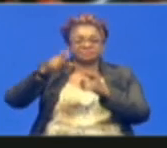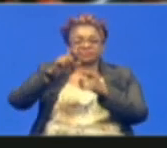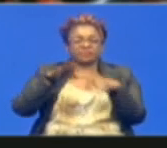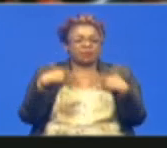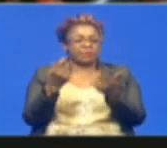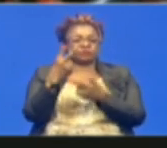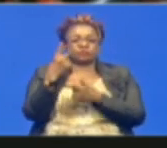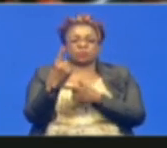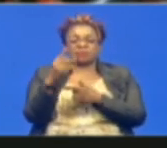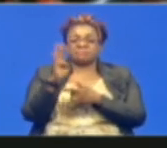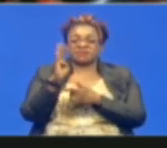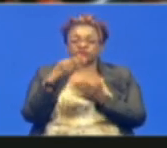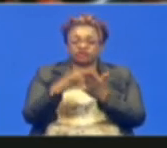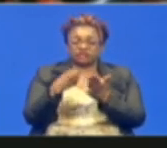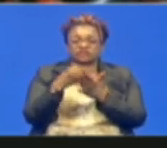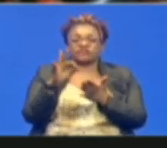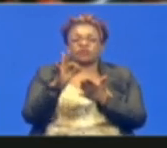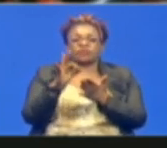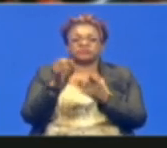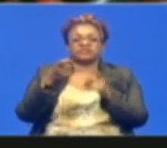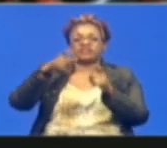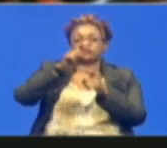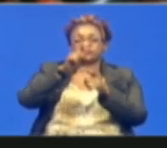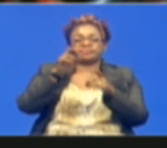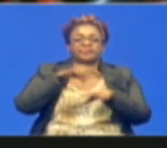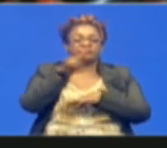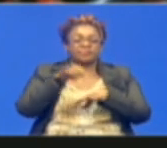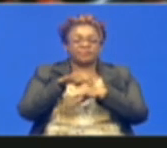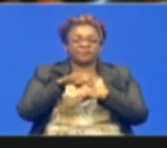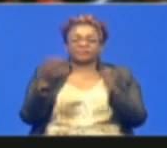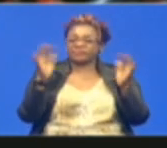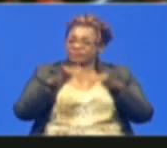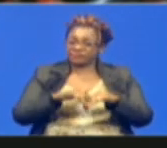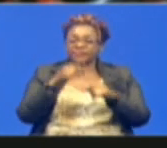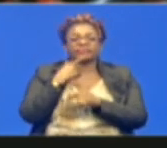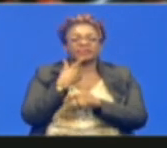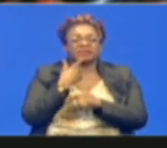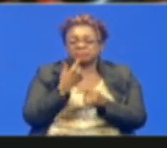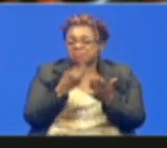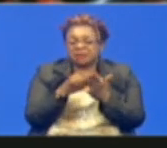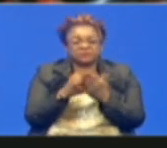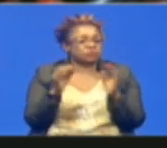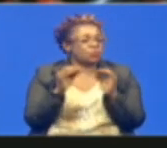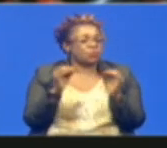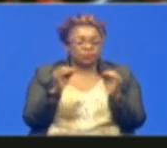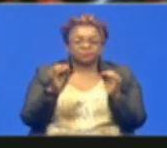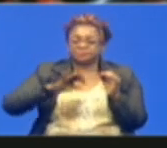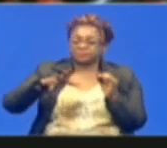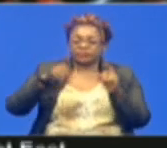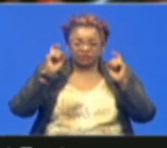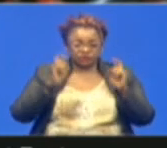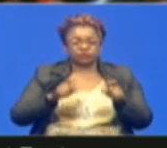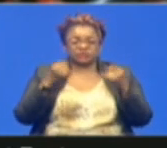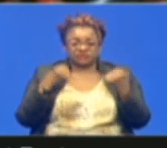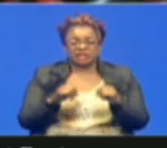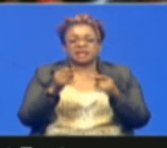21 billion shillings to cater for inflation. The National Assembly, however, argues there is no money available and the counties should make do with